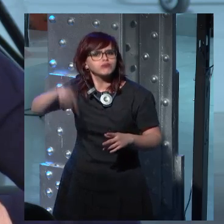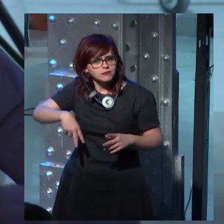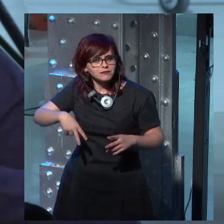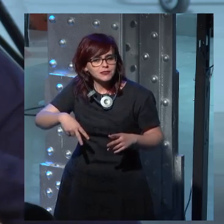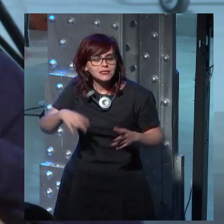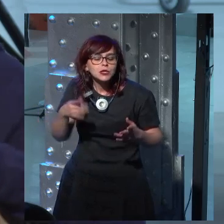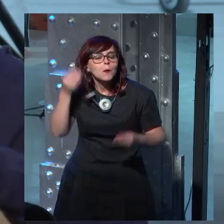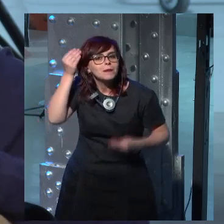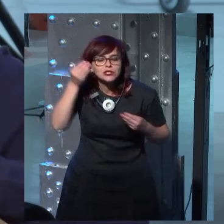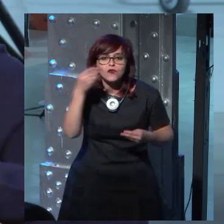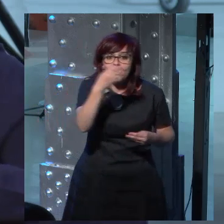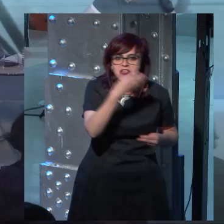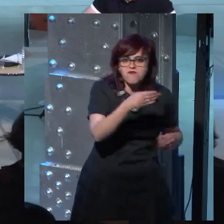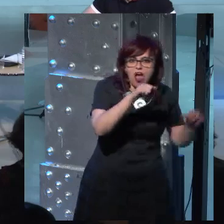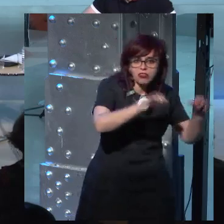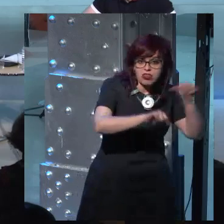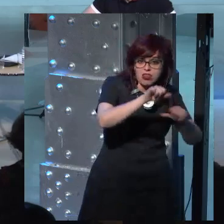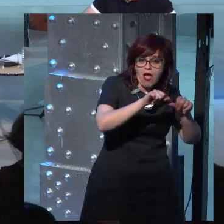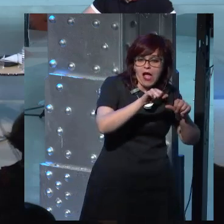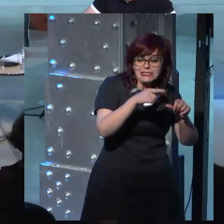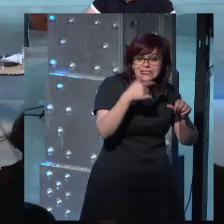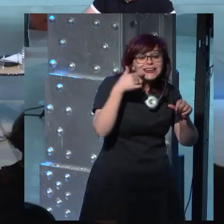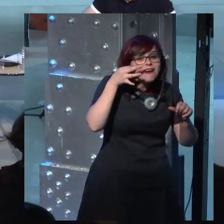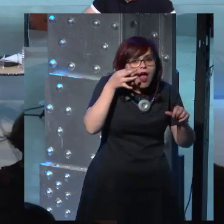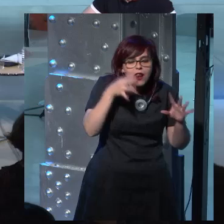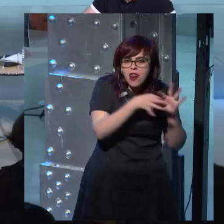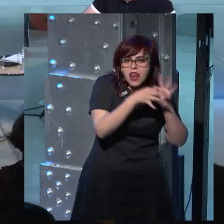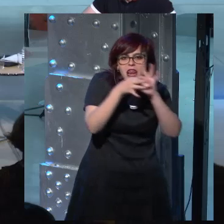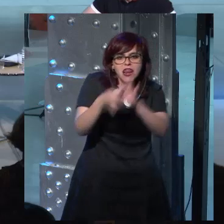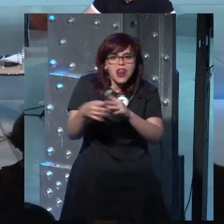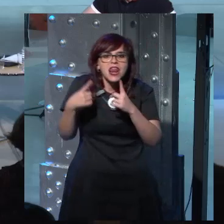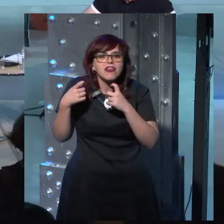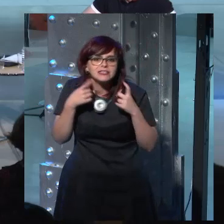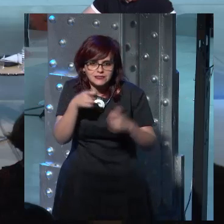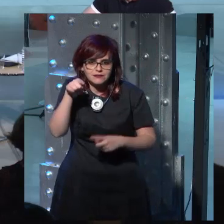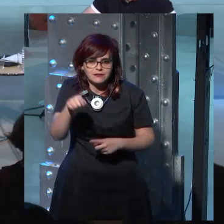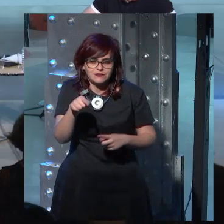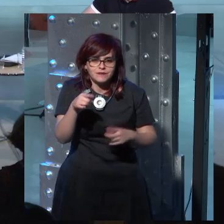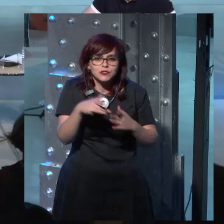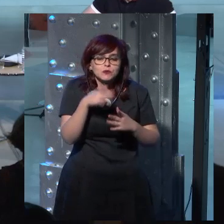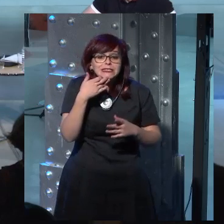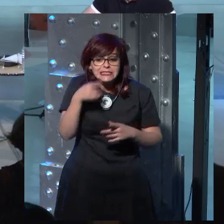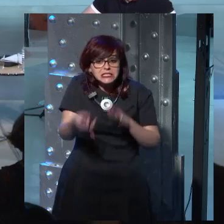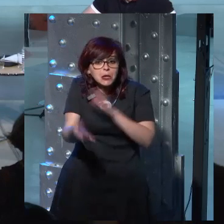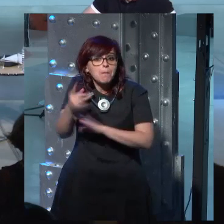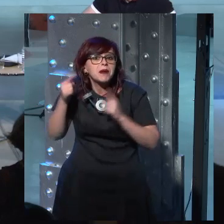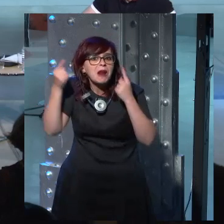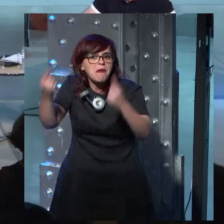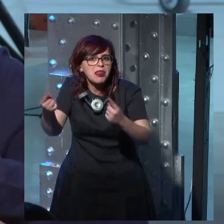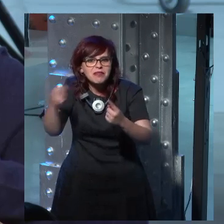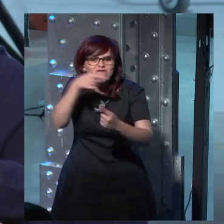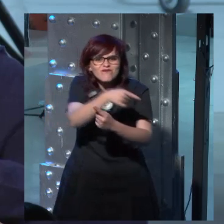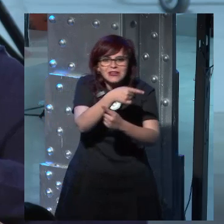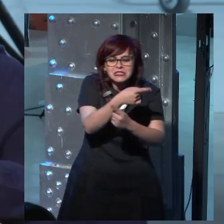Breaking Bad. The audience wanted more of this kind of storytelling, the kind these guys do,